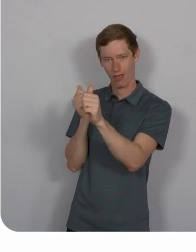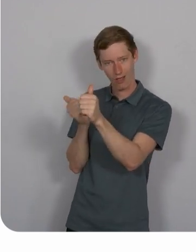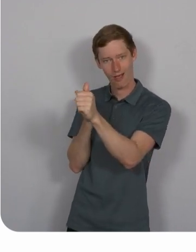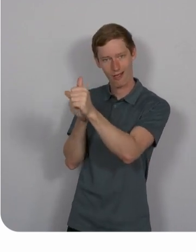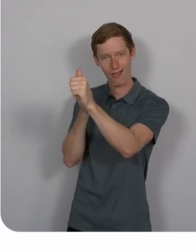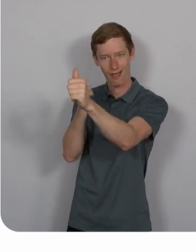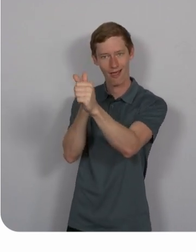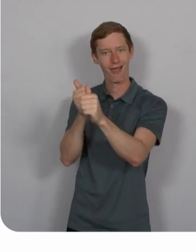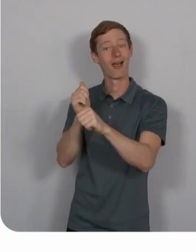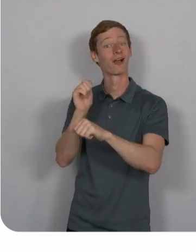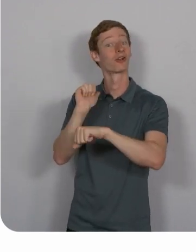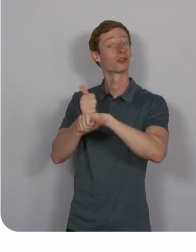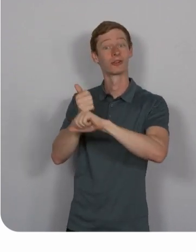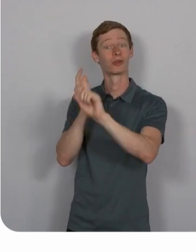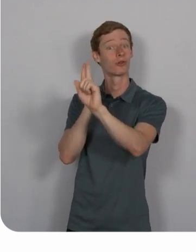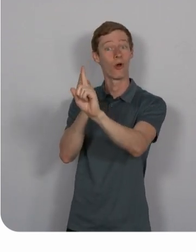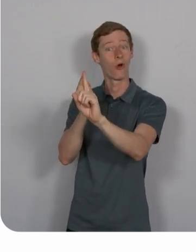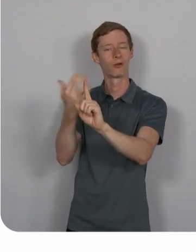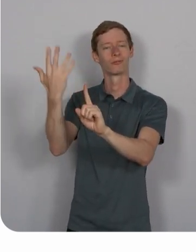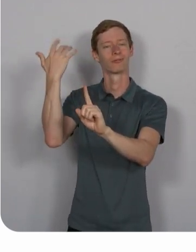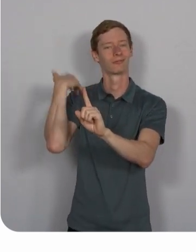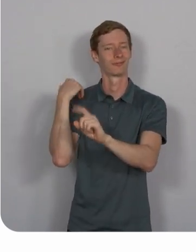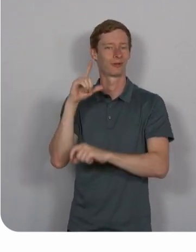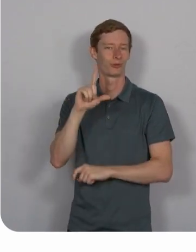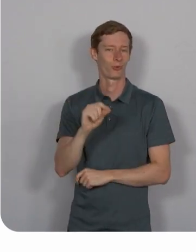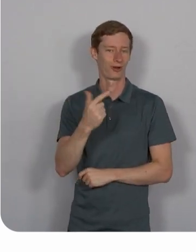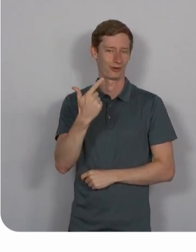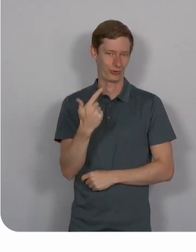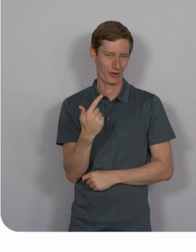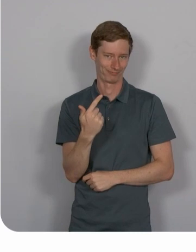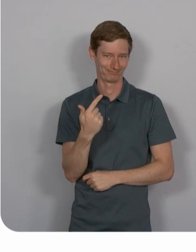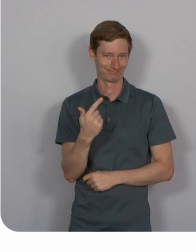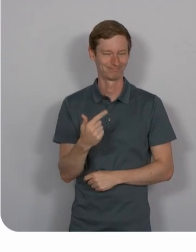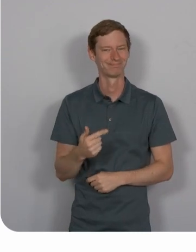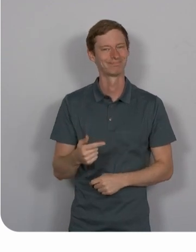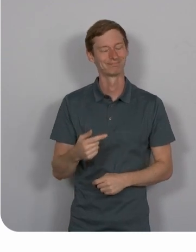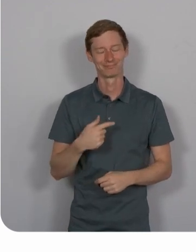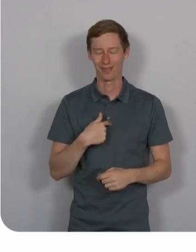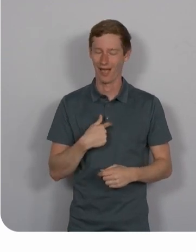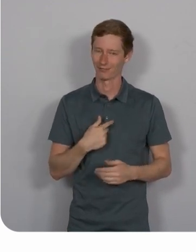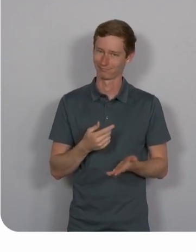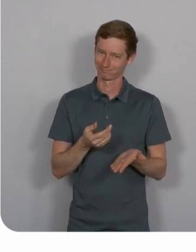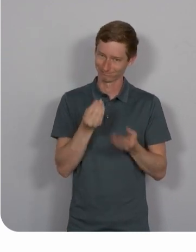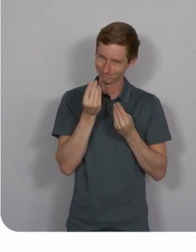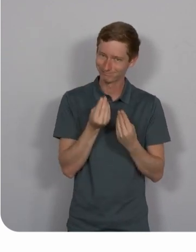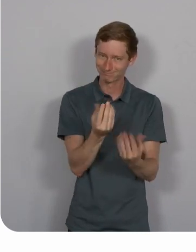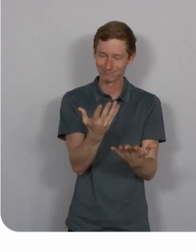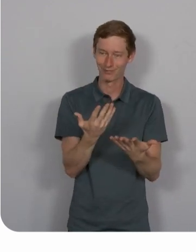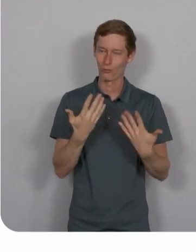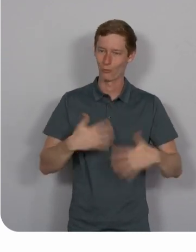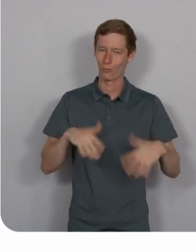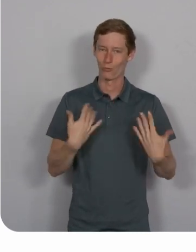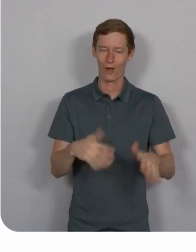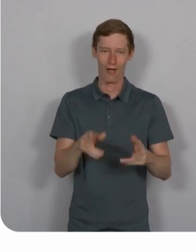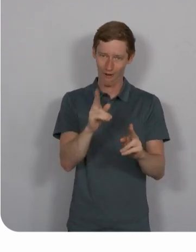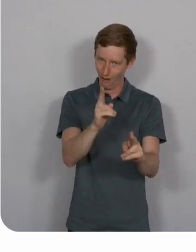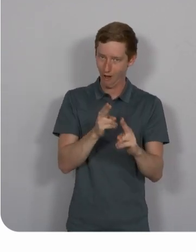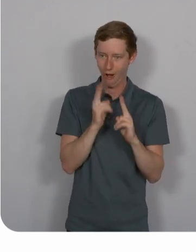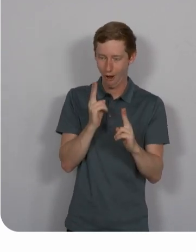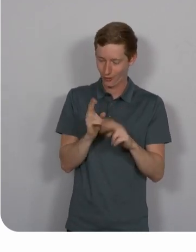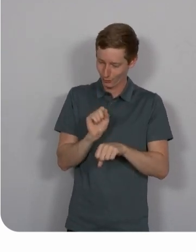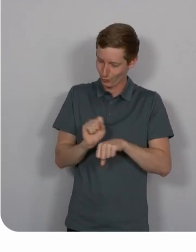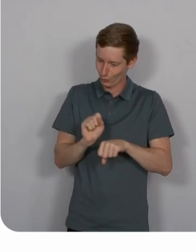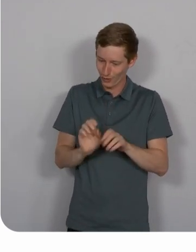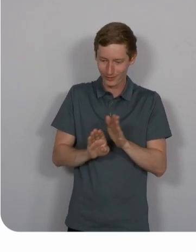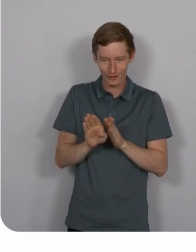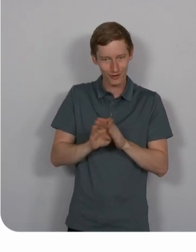in 2021. I cannot express to you genuinely enough what a privilege it is to get to work on these next generation of